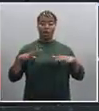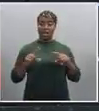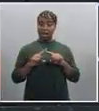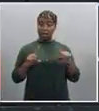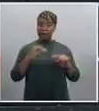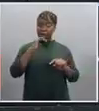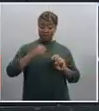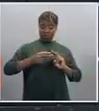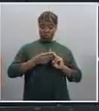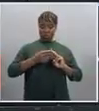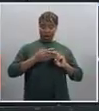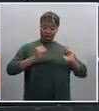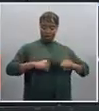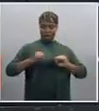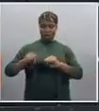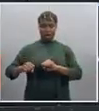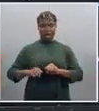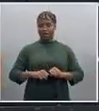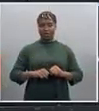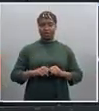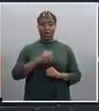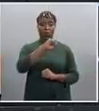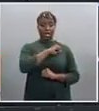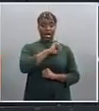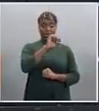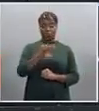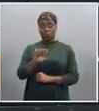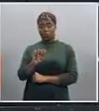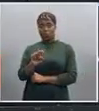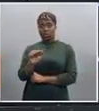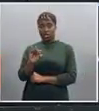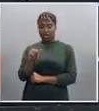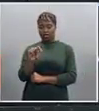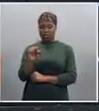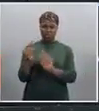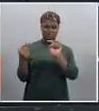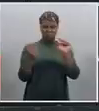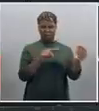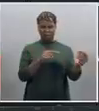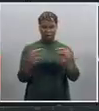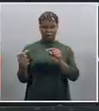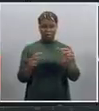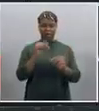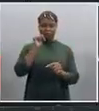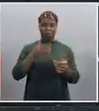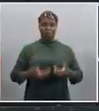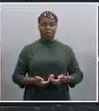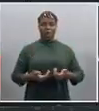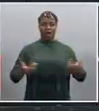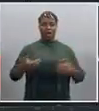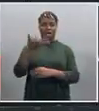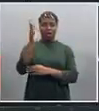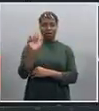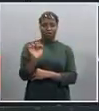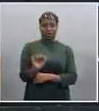are on the same page. Federation rivals Cosatu and SAFTU openly criticised each other at their separate May Day rallies